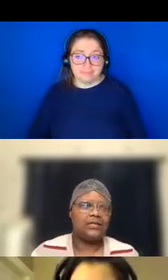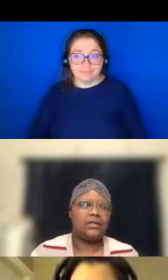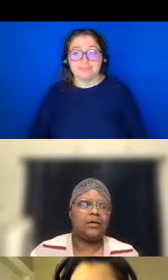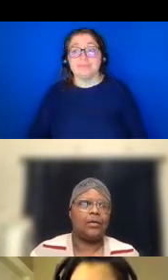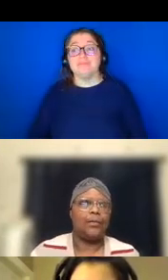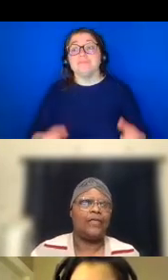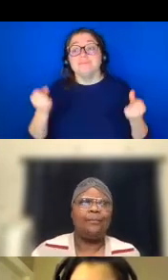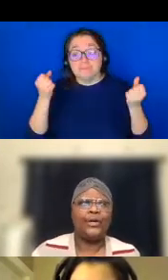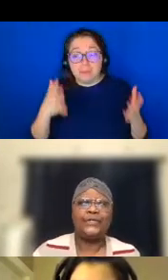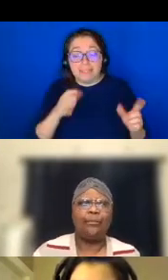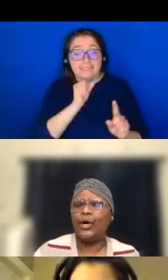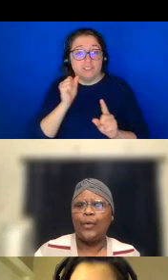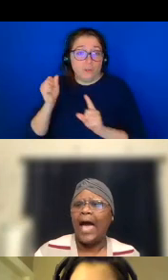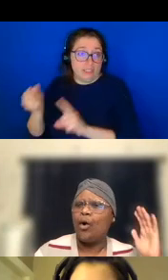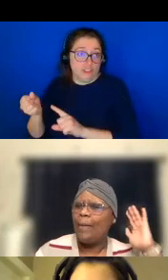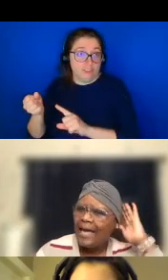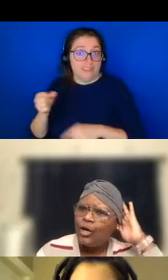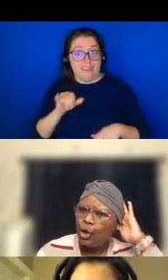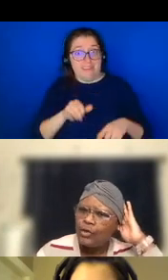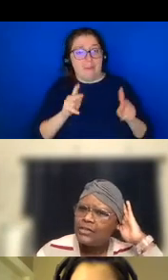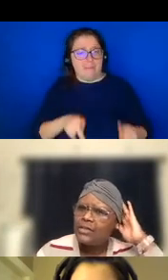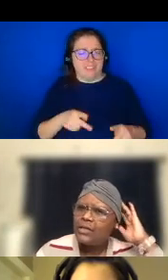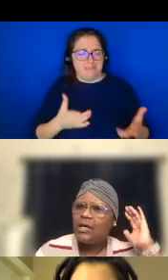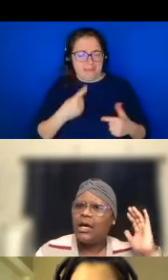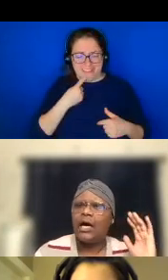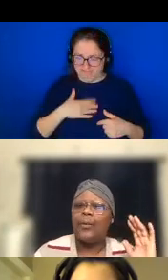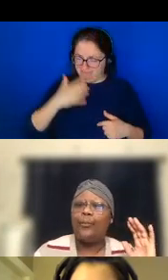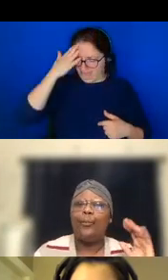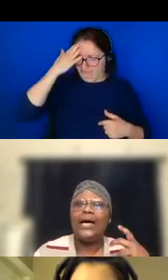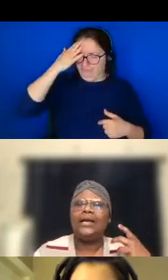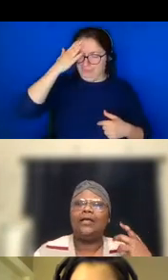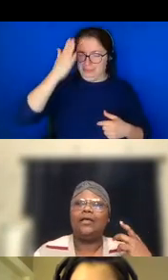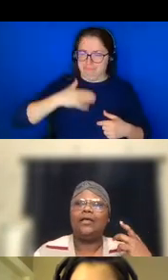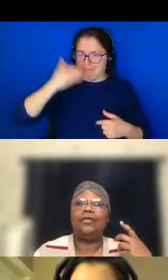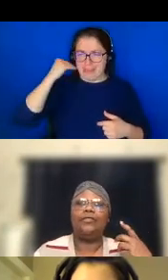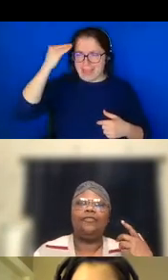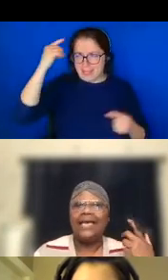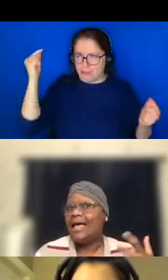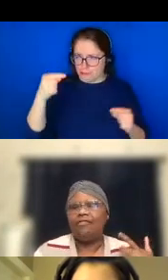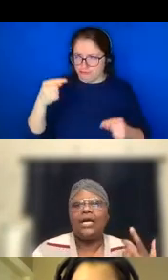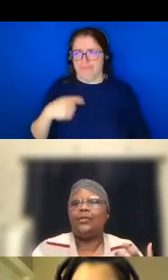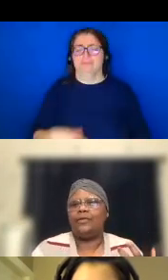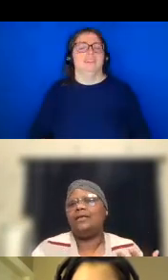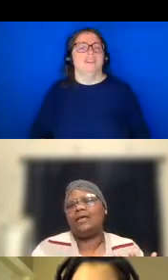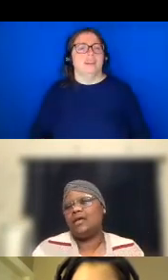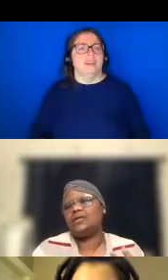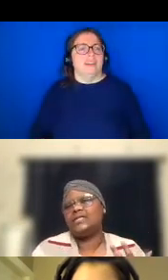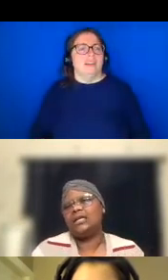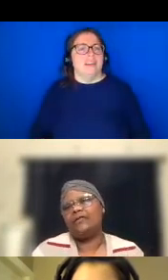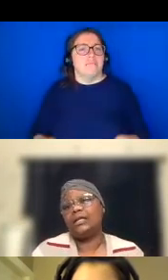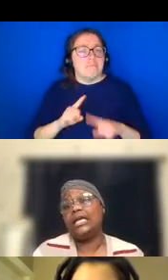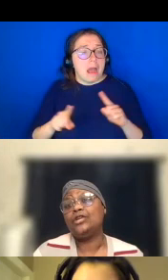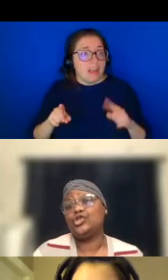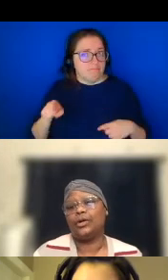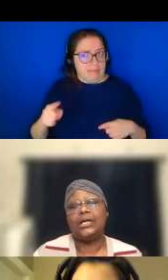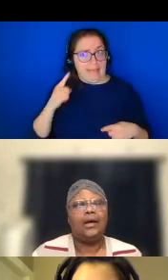cases, that person may go, ow, my head hurts. But again, they don't think that they're